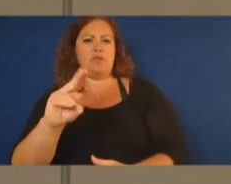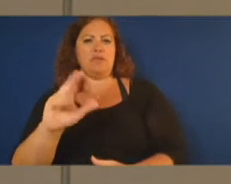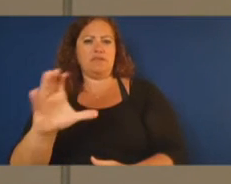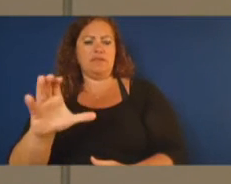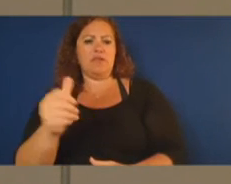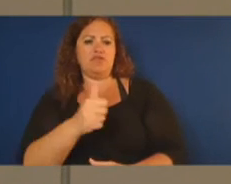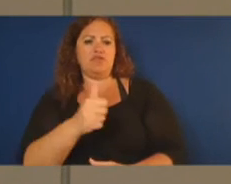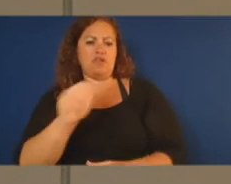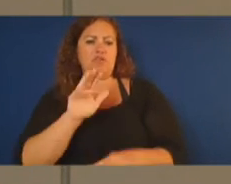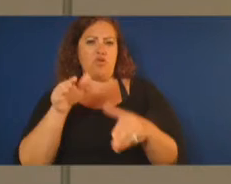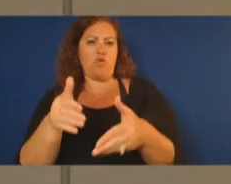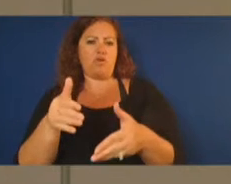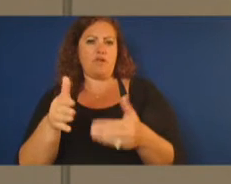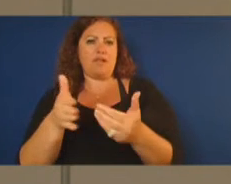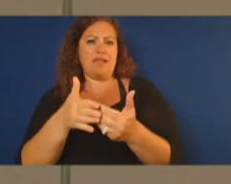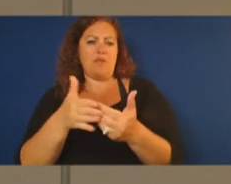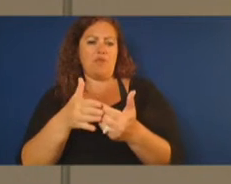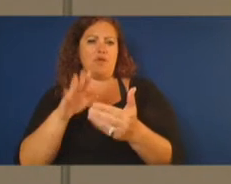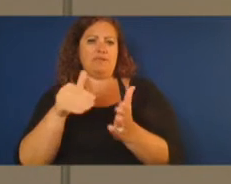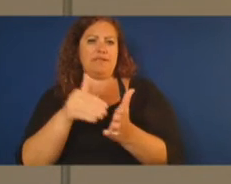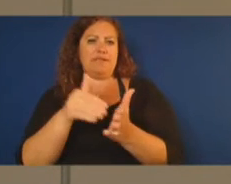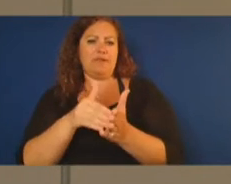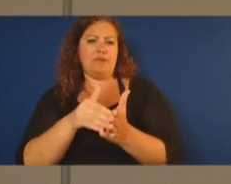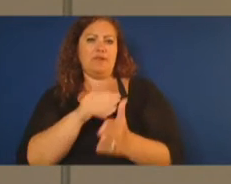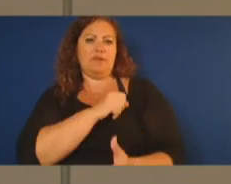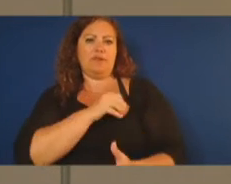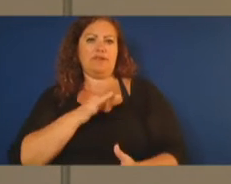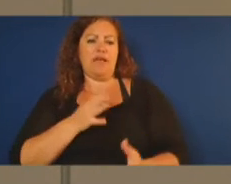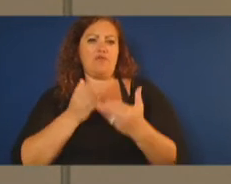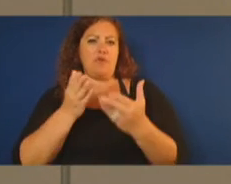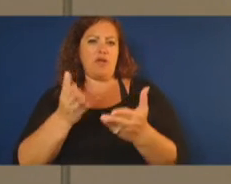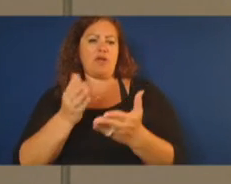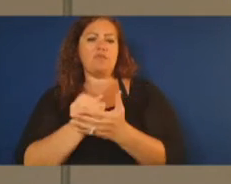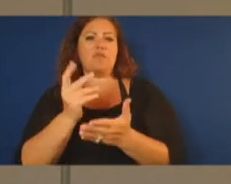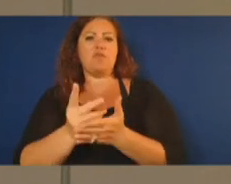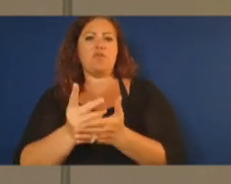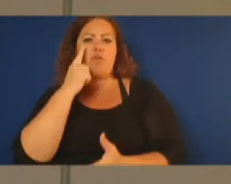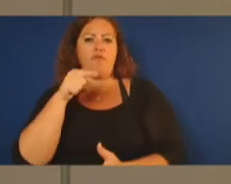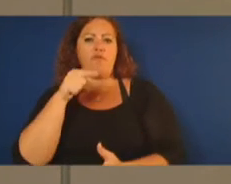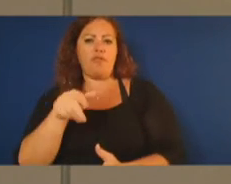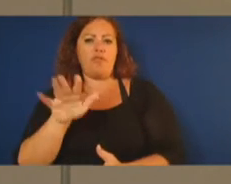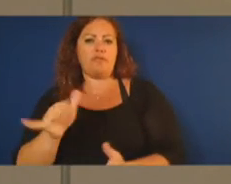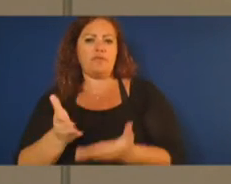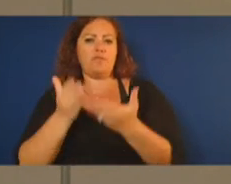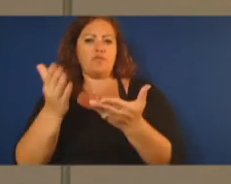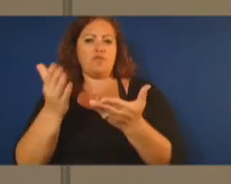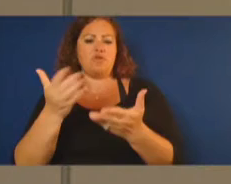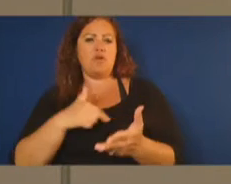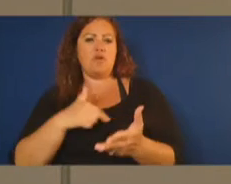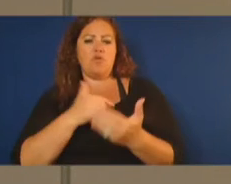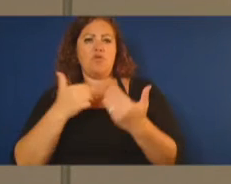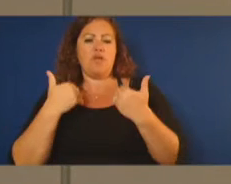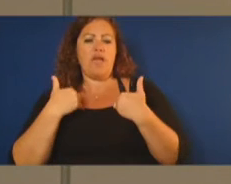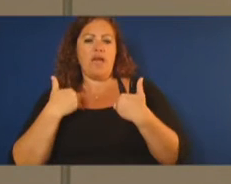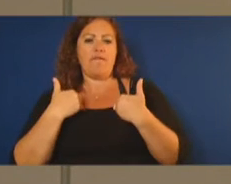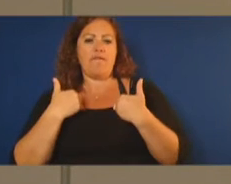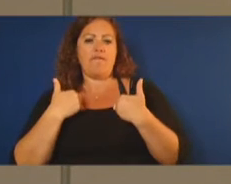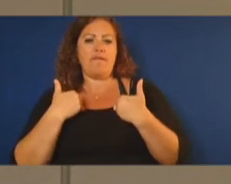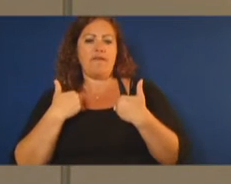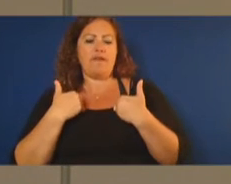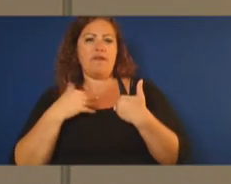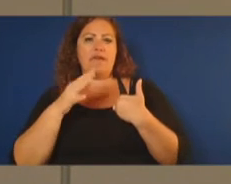develop neighborhood center staff recommends approval of this petition uh we do have um um a a speaker